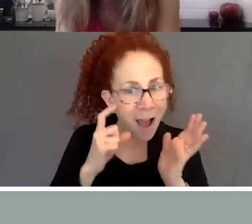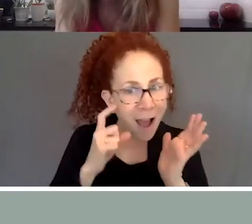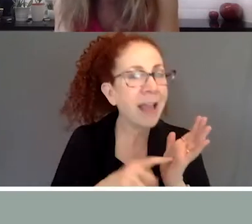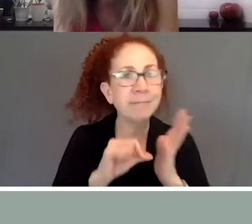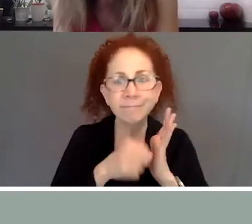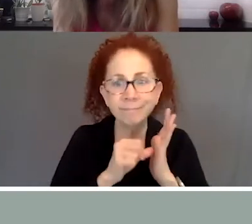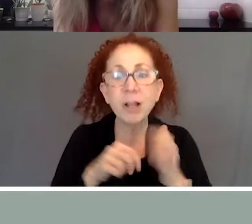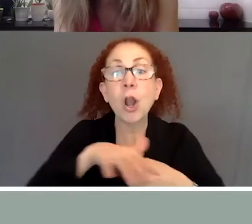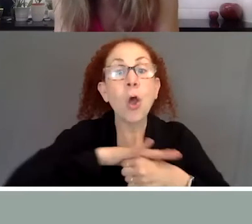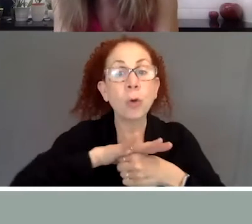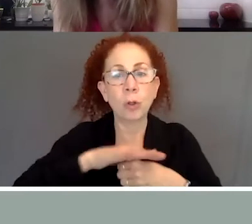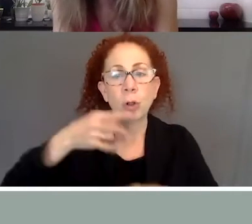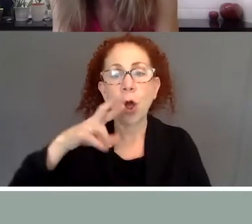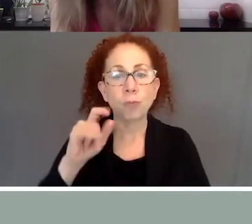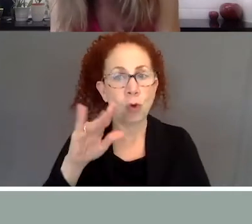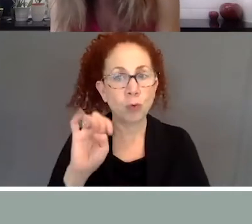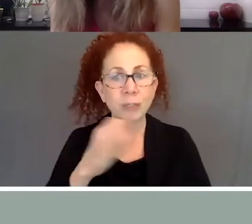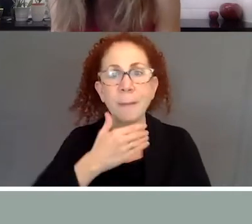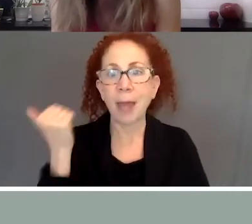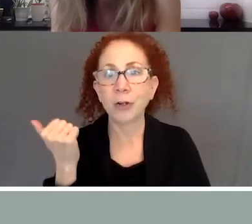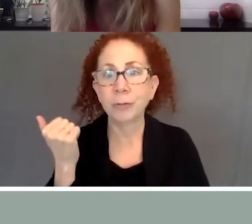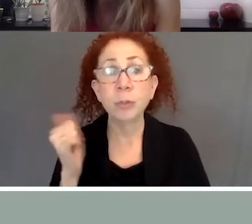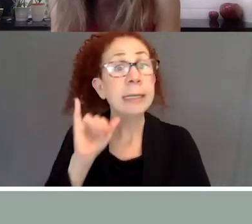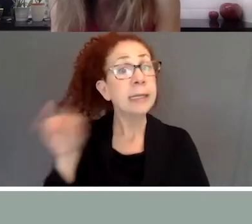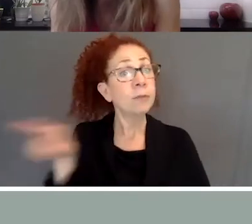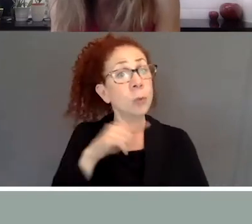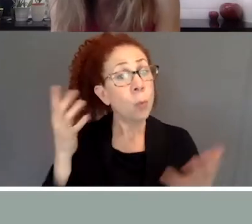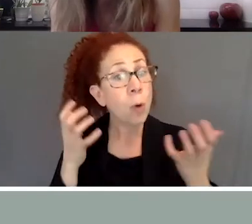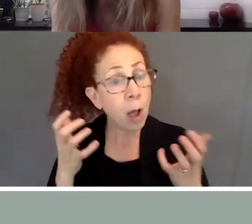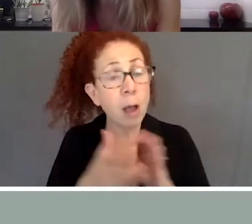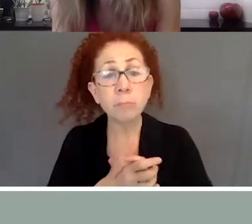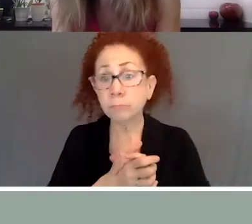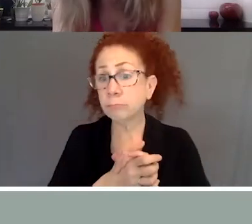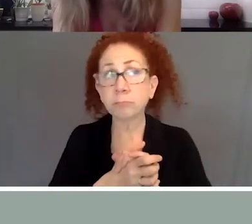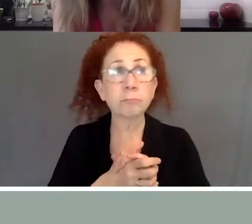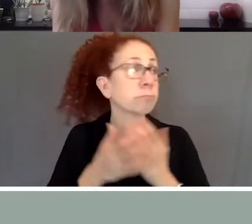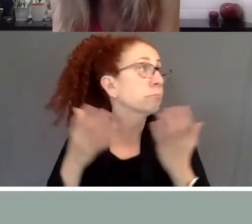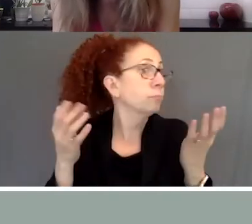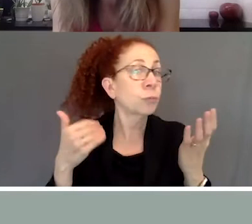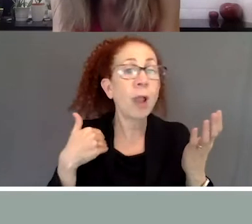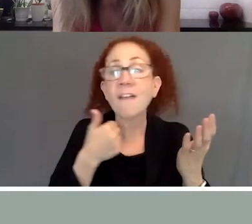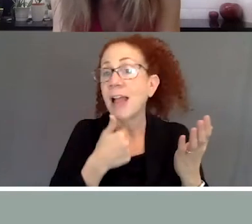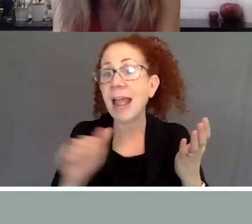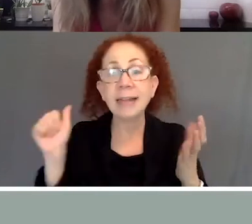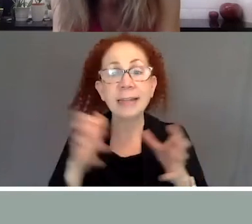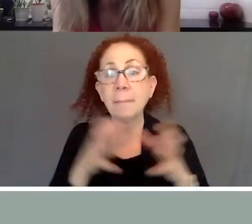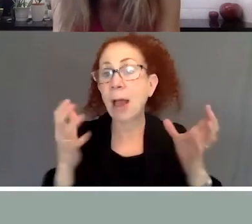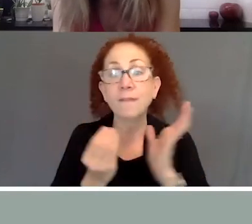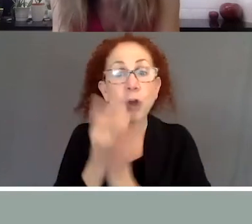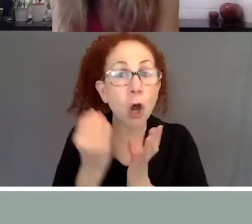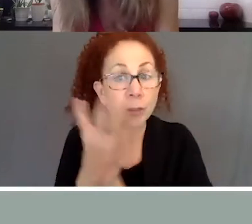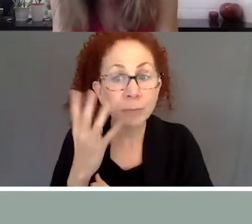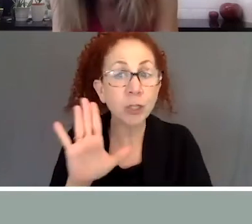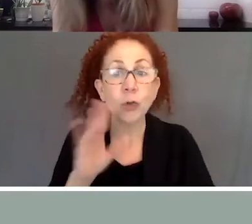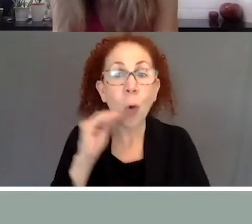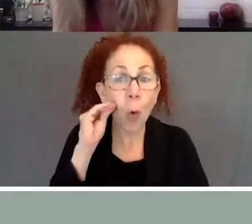emphasize local produce, the better. So if you wanted to have any level of garden in your home